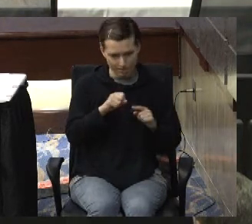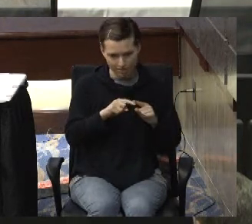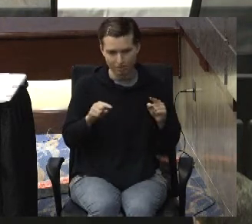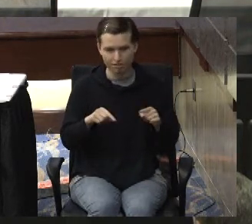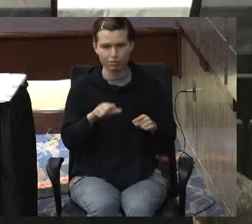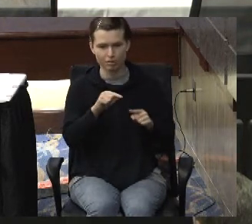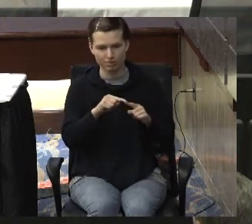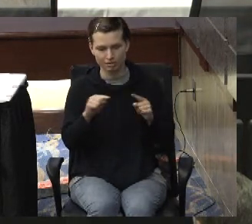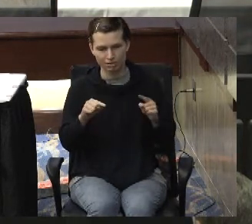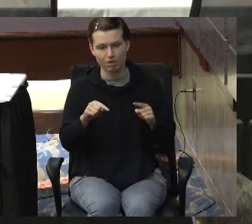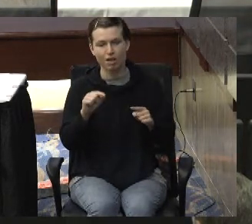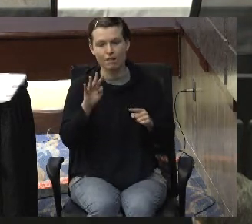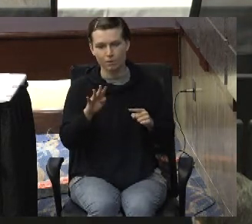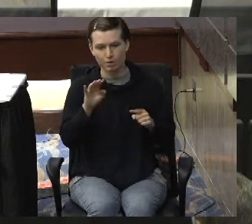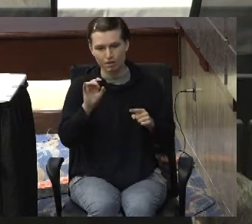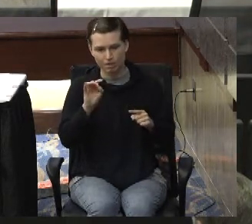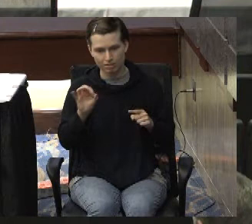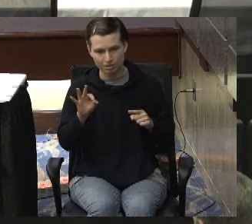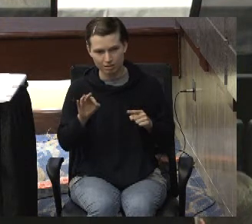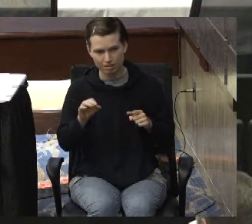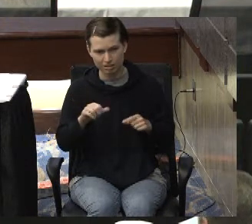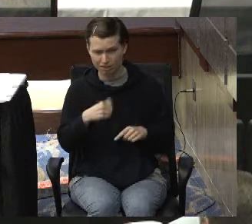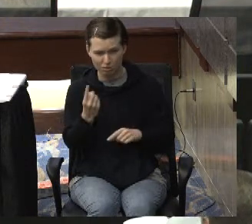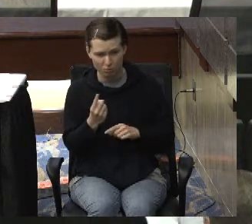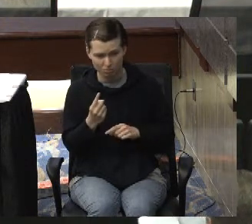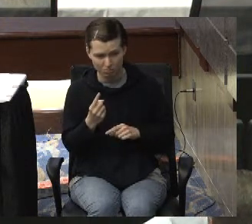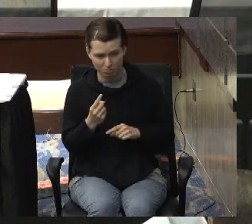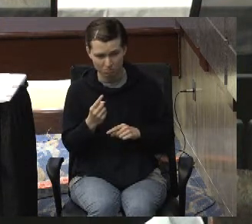2021-489. Is there anyone here to speak on this item?